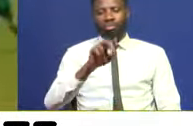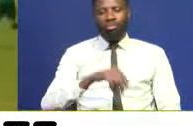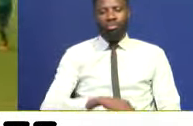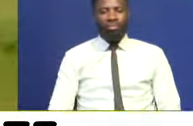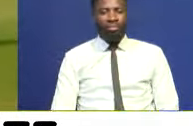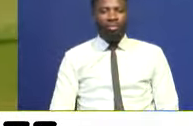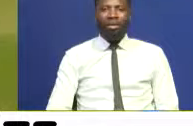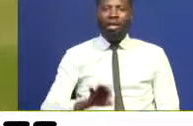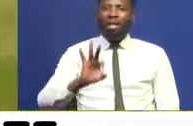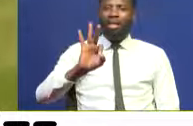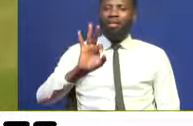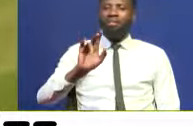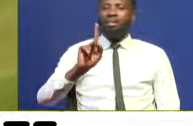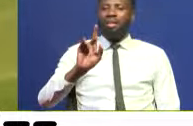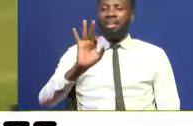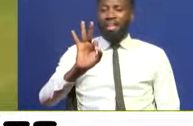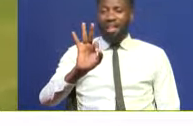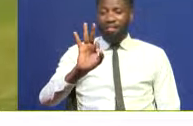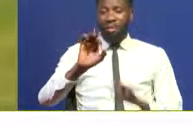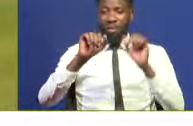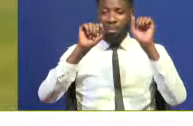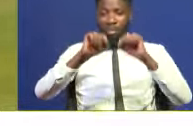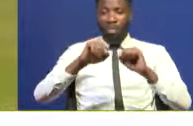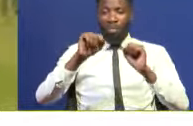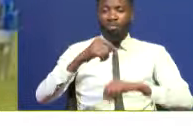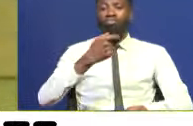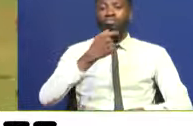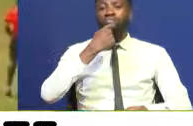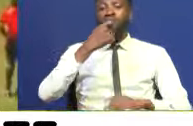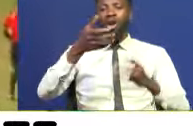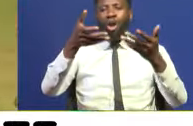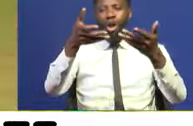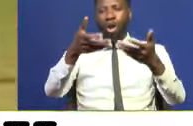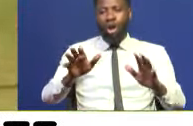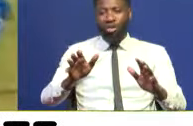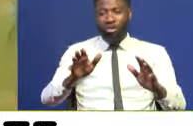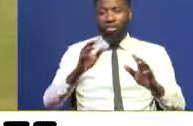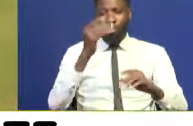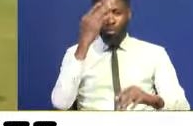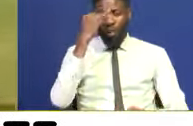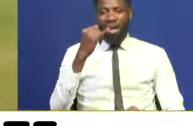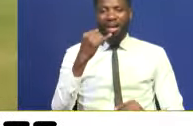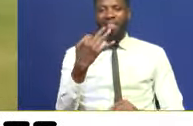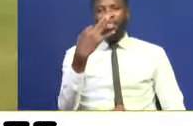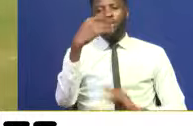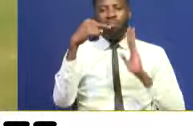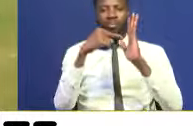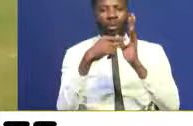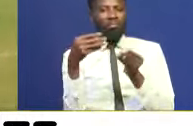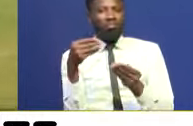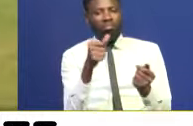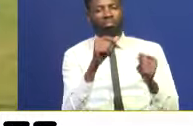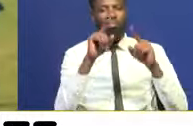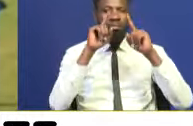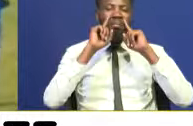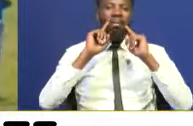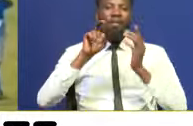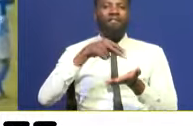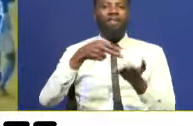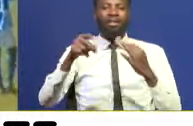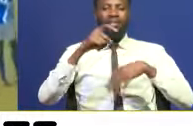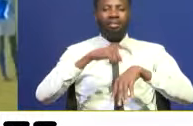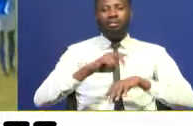The FKF Premier League season may end too soon for Gor Mahia after they failed to collect maximum points against AFC Leopards in their